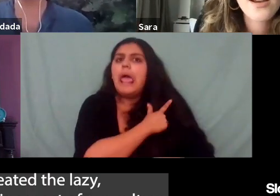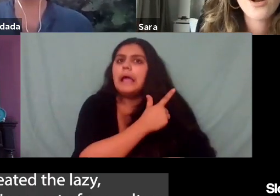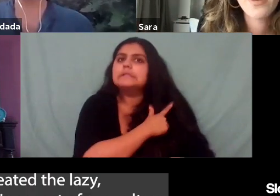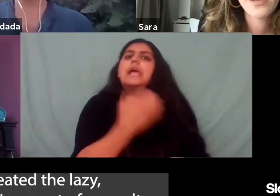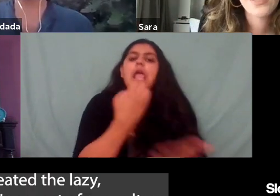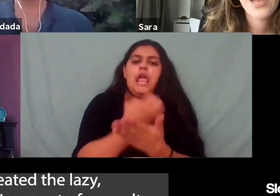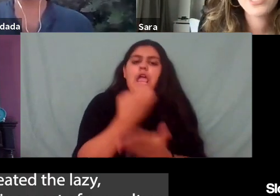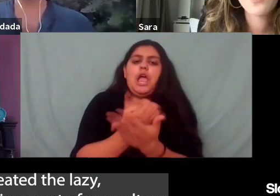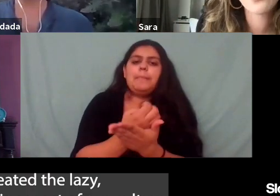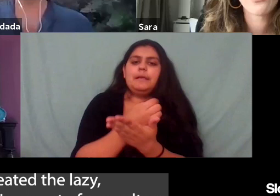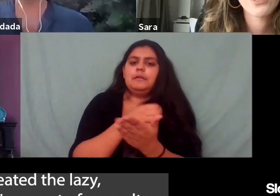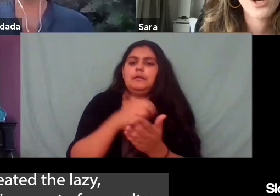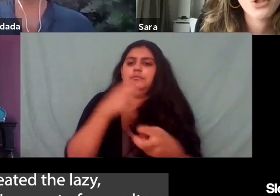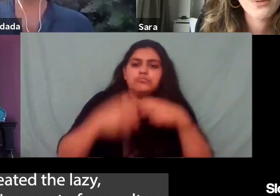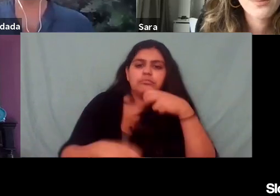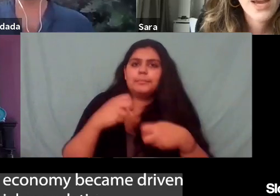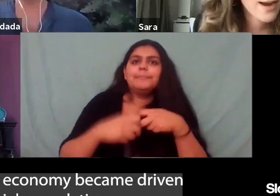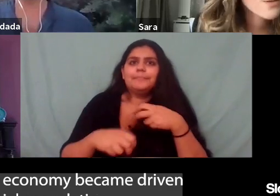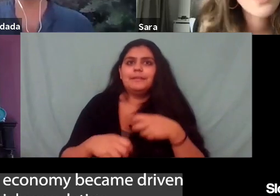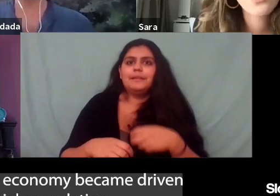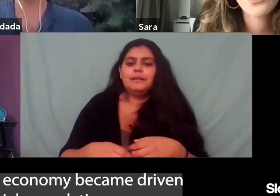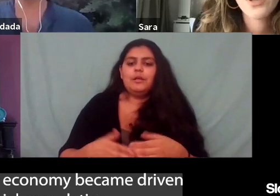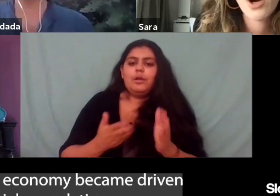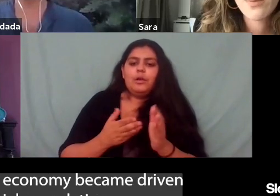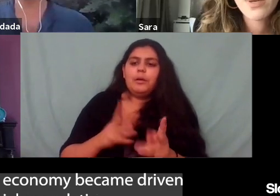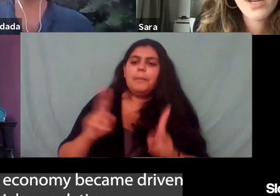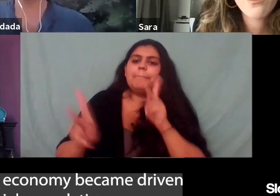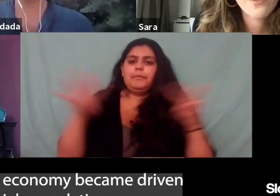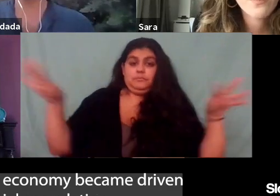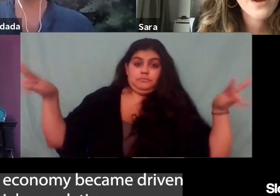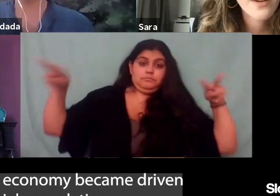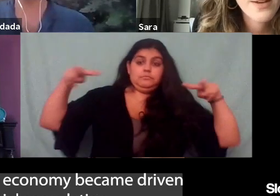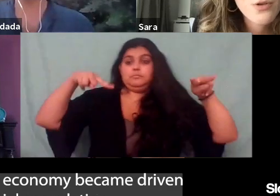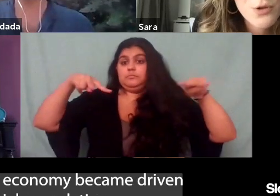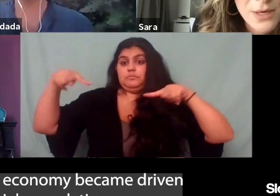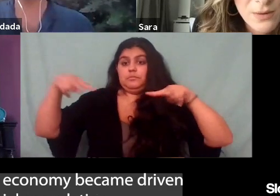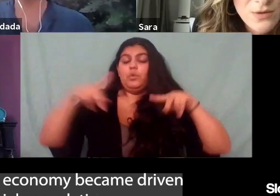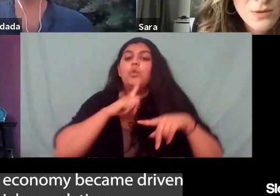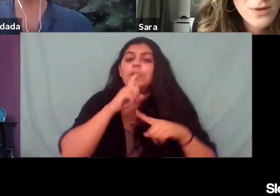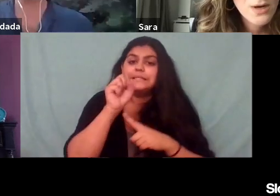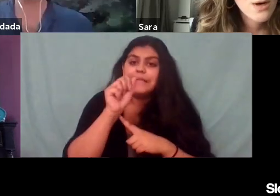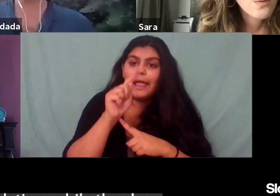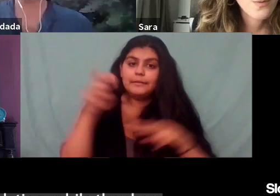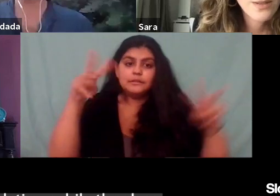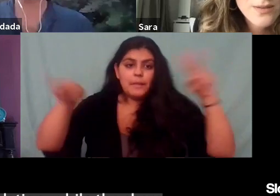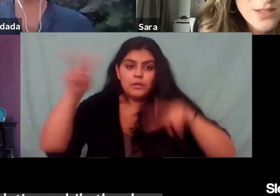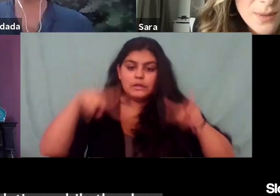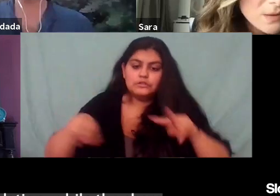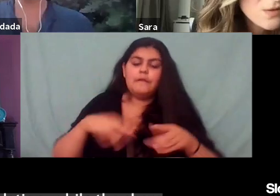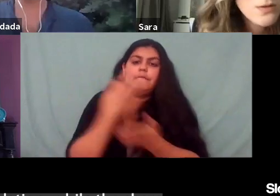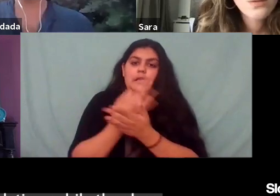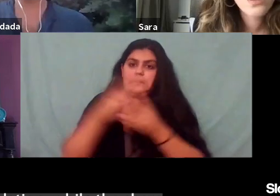the lazy economic aspect of our culture. And as a result, our economy became driven by financial speculation, real